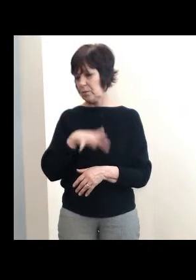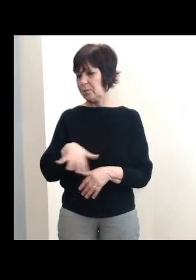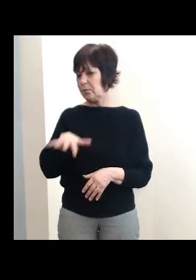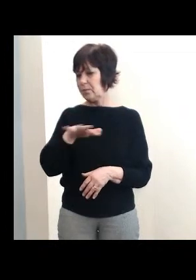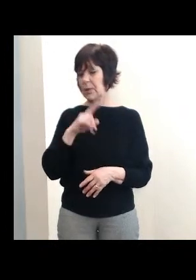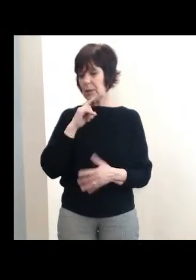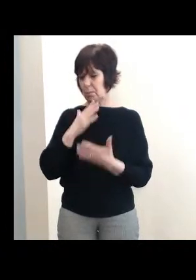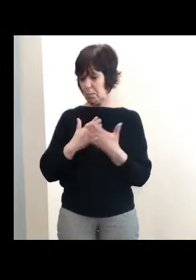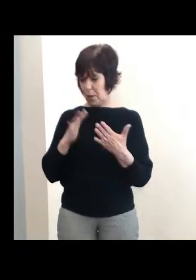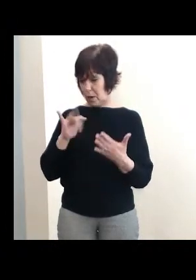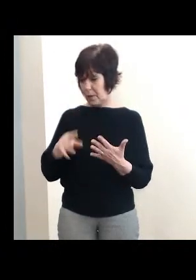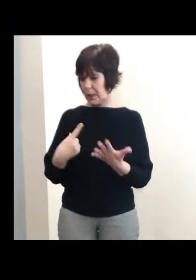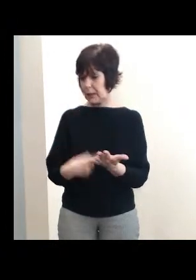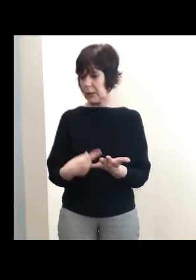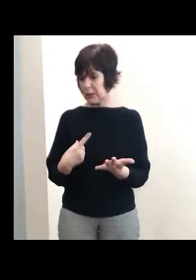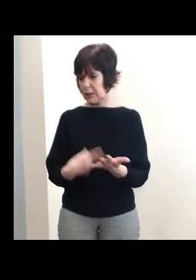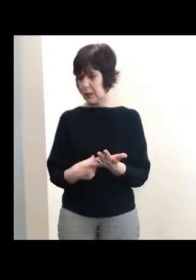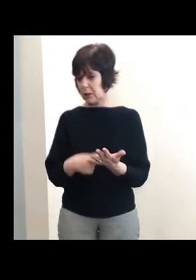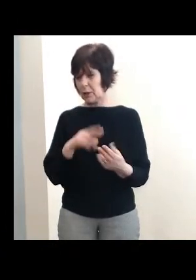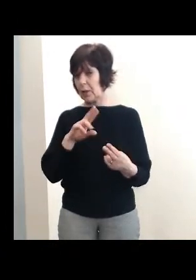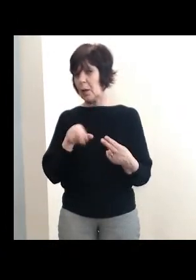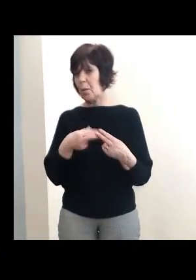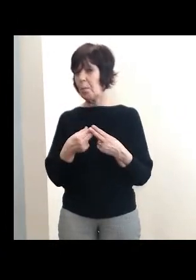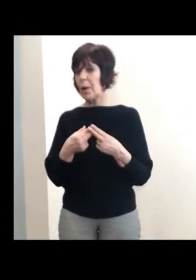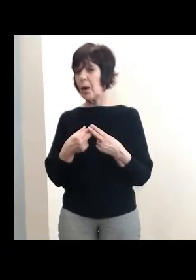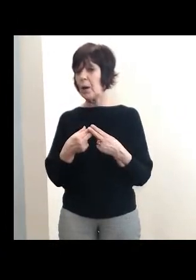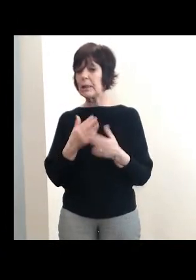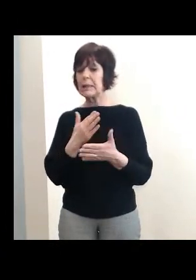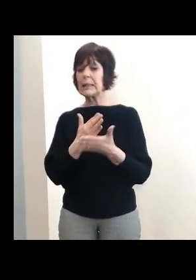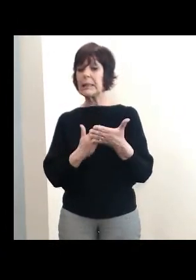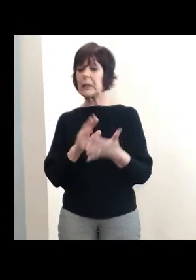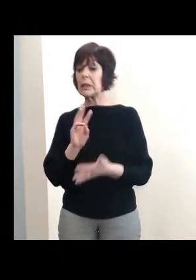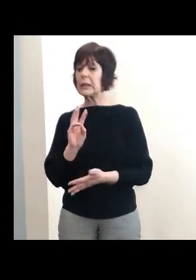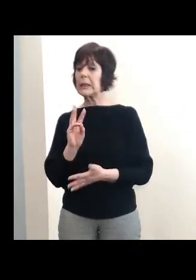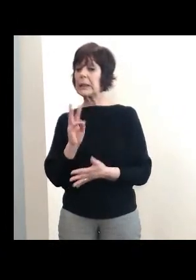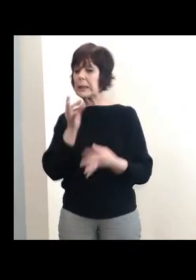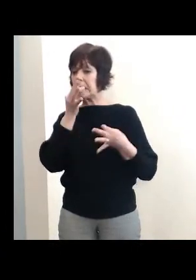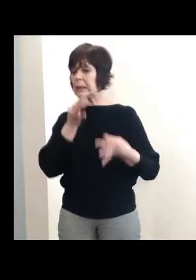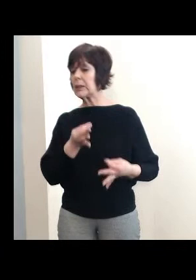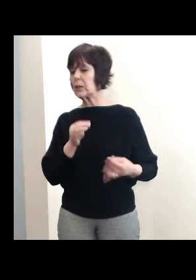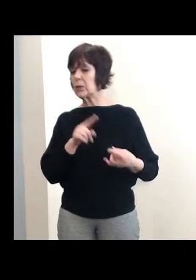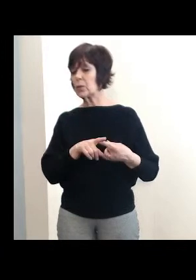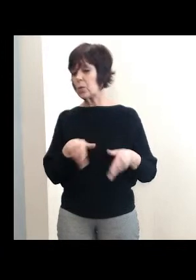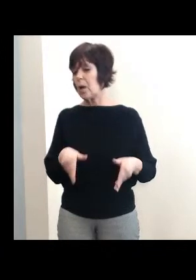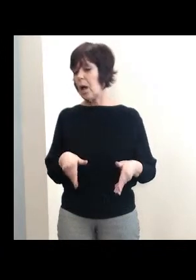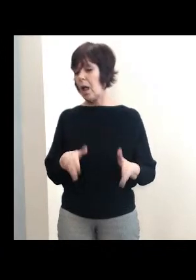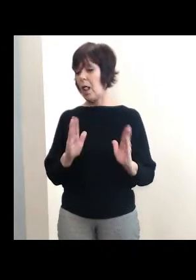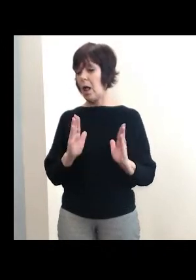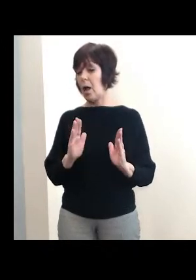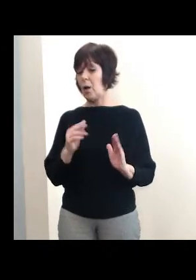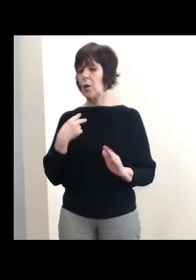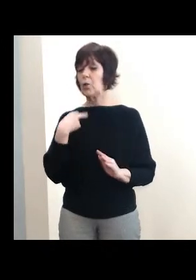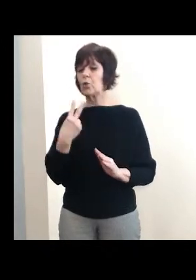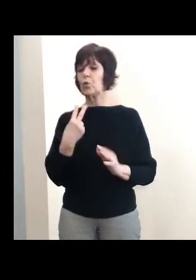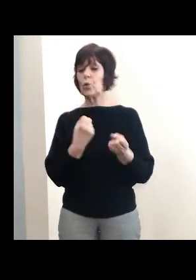Is part of that discussion going to be talking about Section 6's decision to allow 2 fans